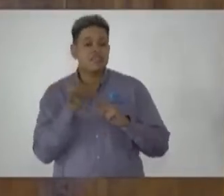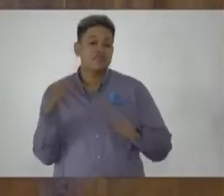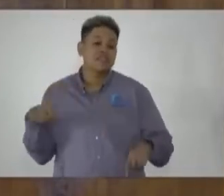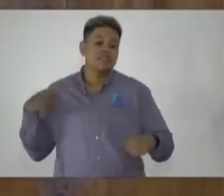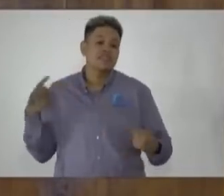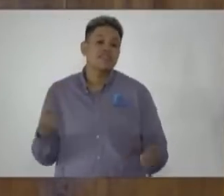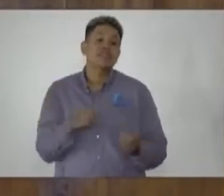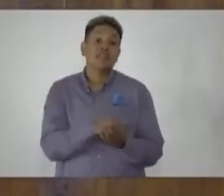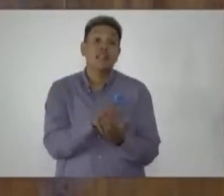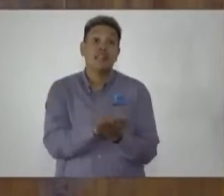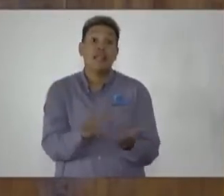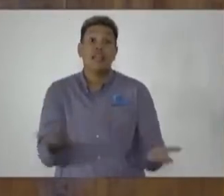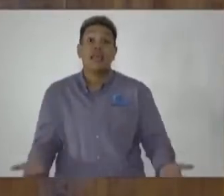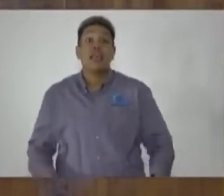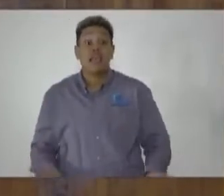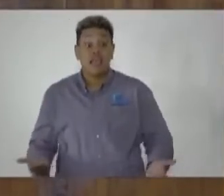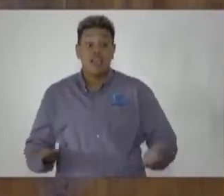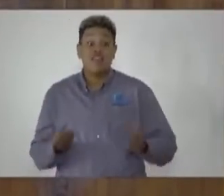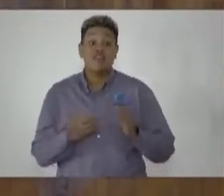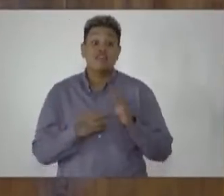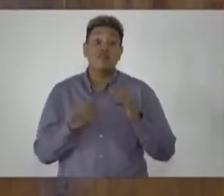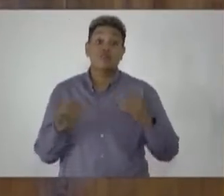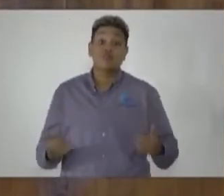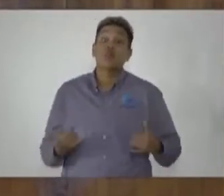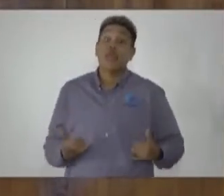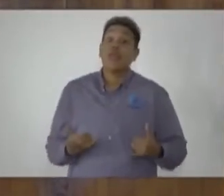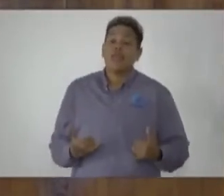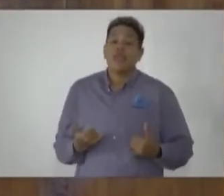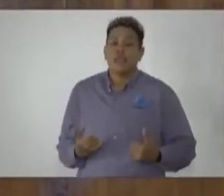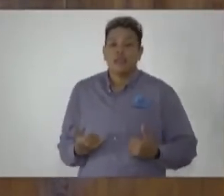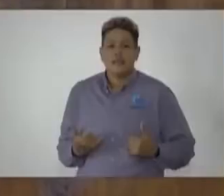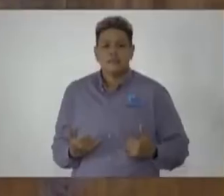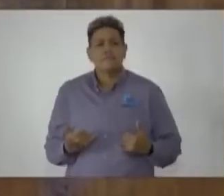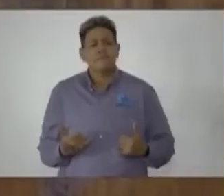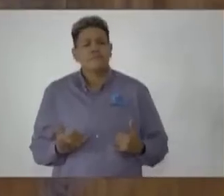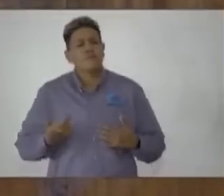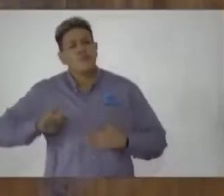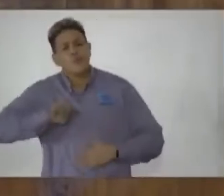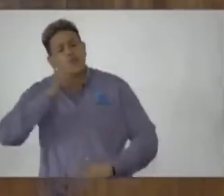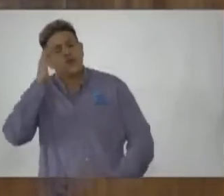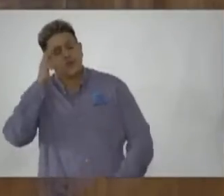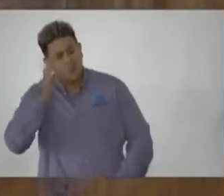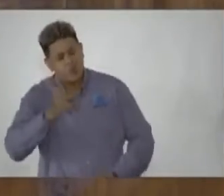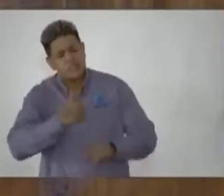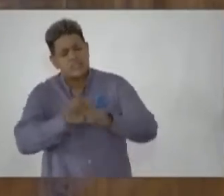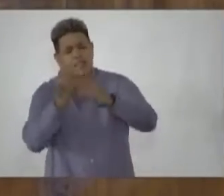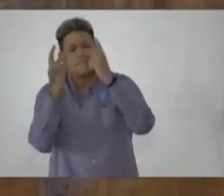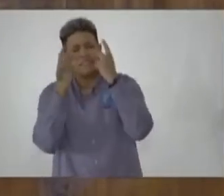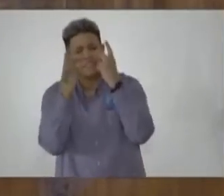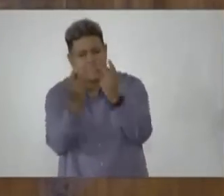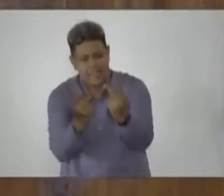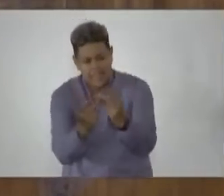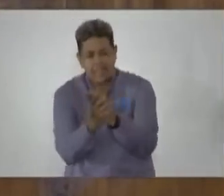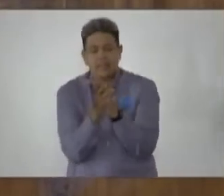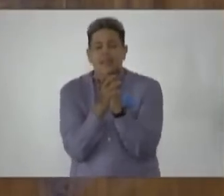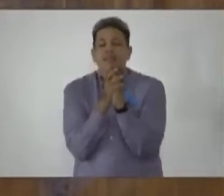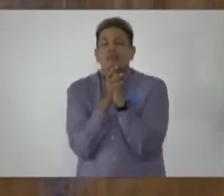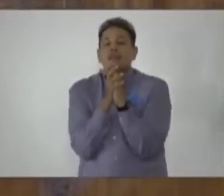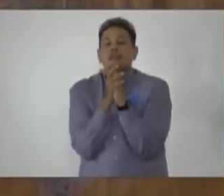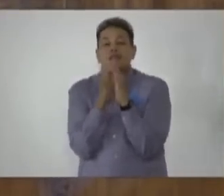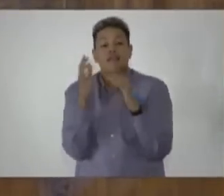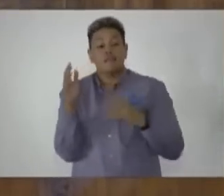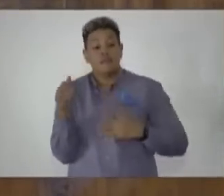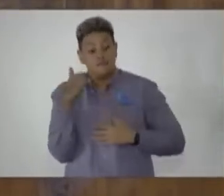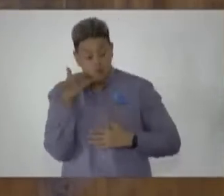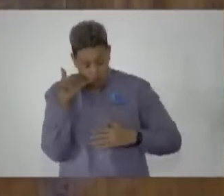are laid on the table today, that we would have seen on the